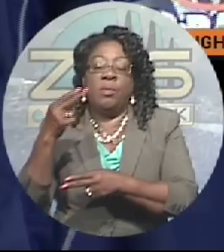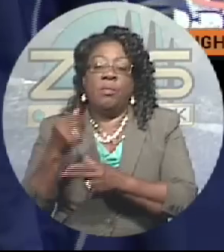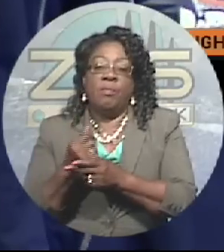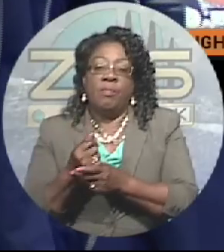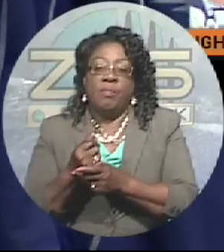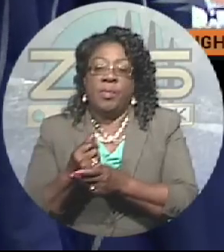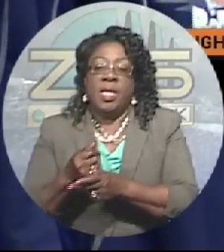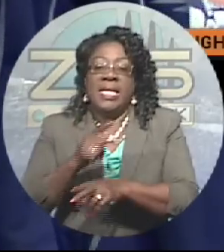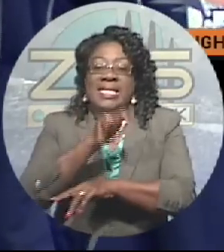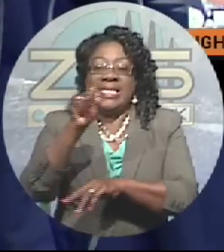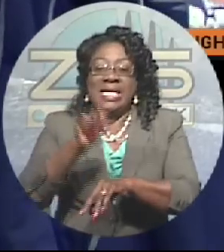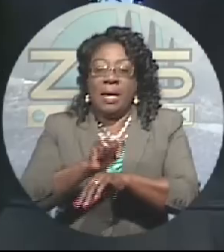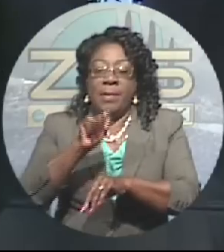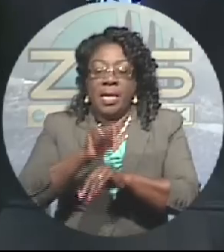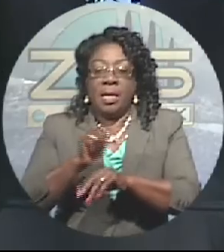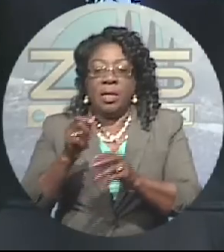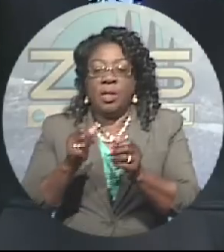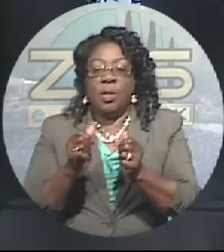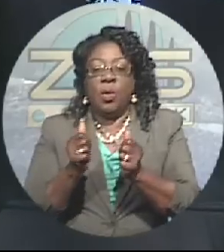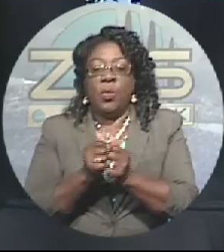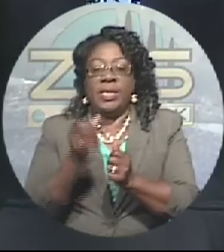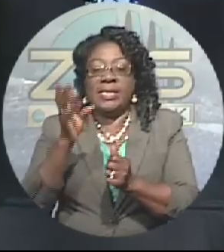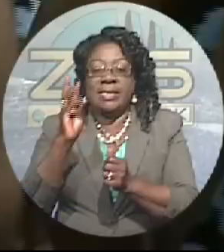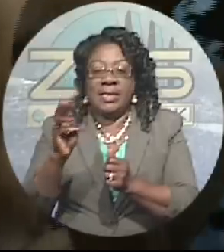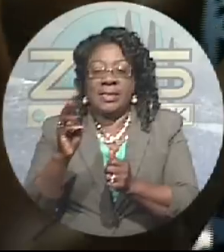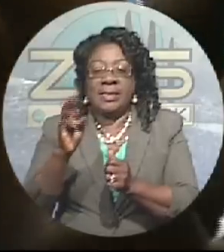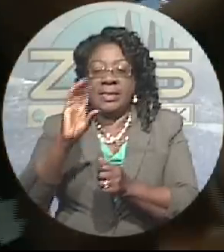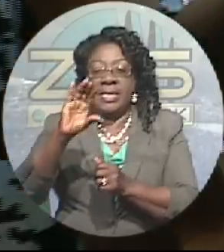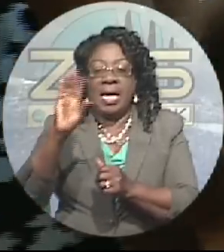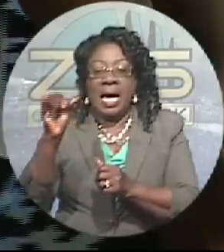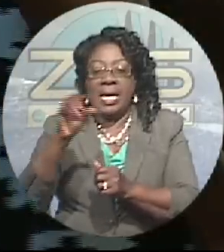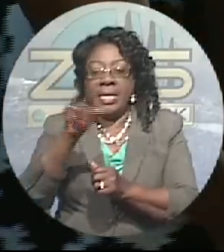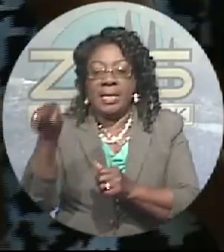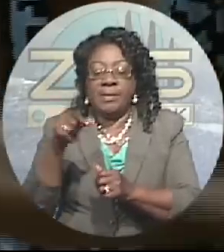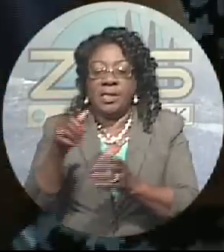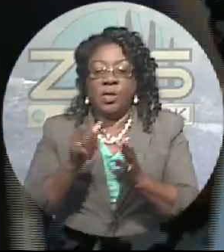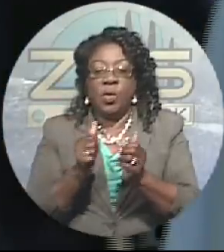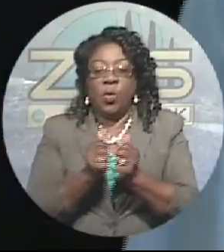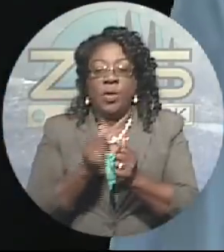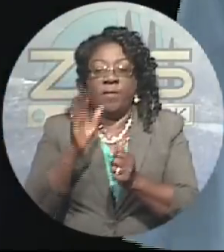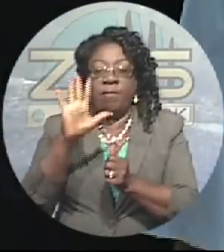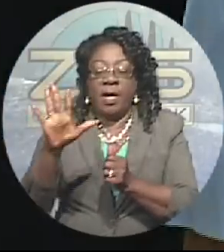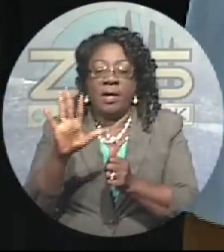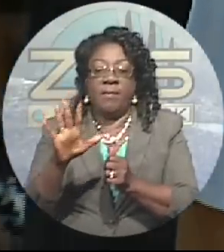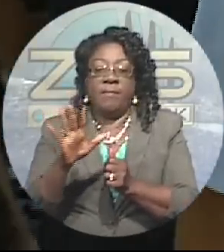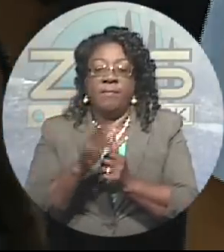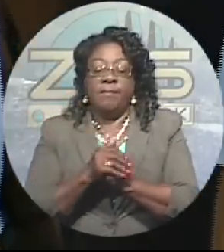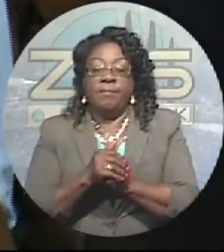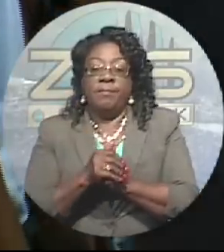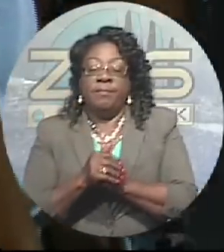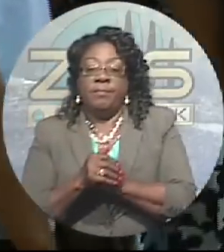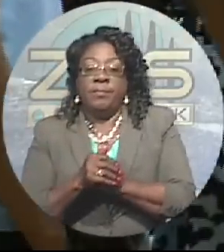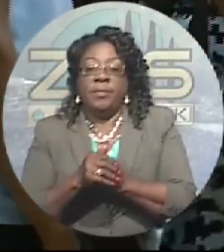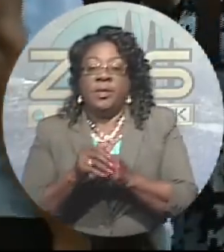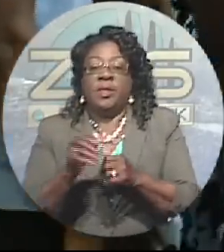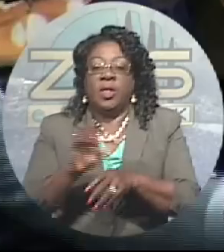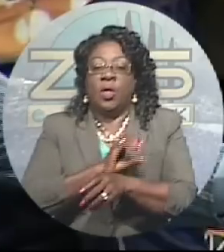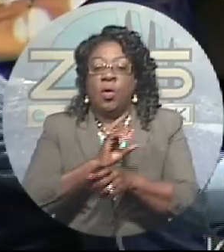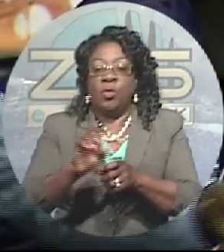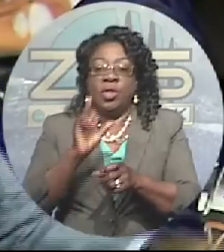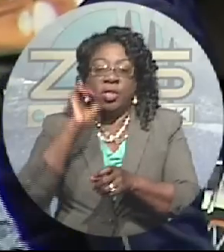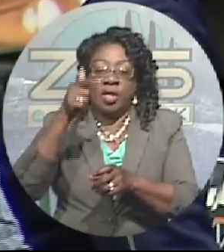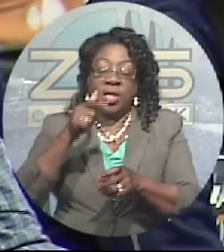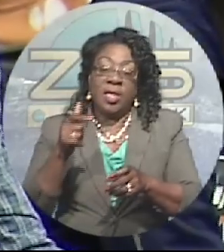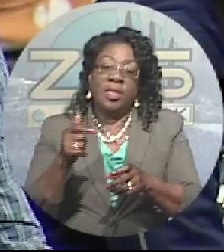it. Tabernacle with 6, C.I. Gibson with 5. Kevin K.J. Johnson looking to join Norris Bain with the most wins at 6,